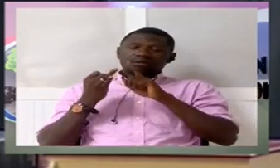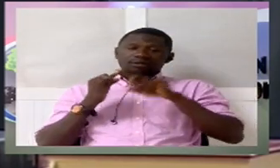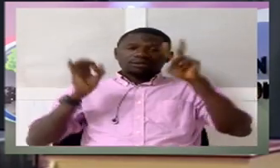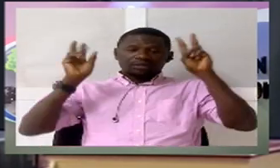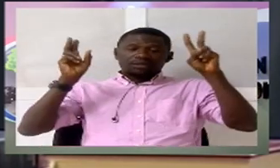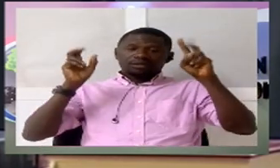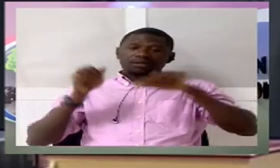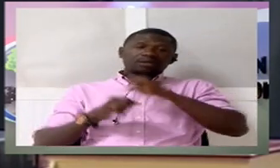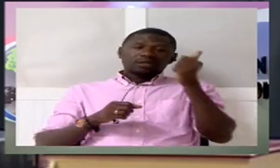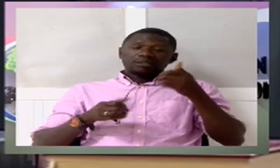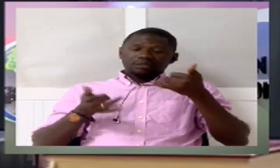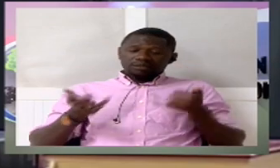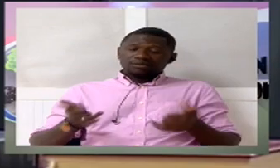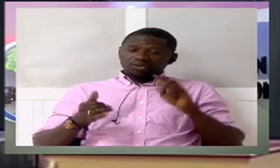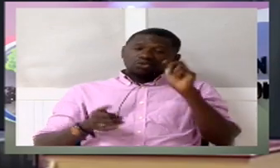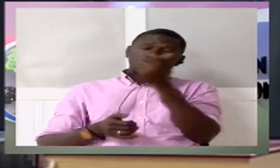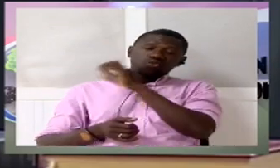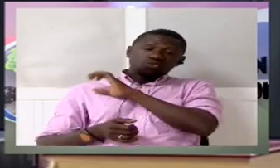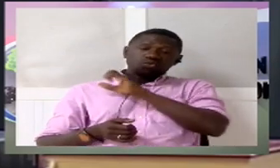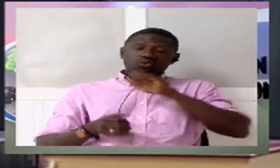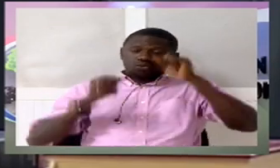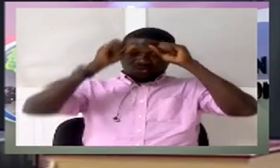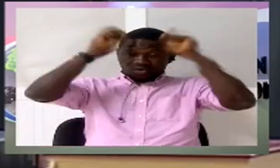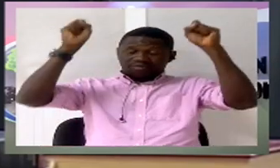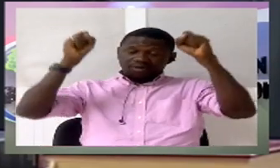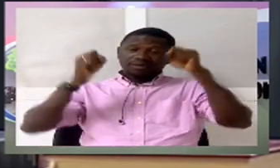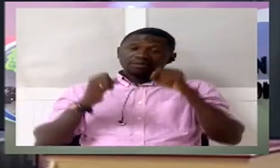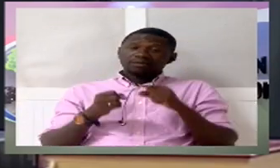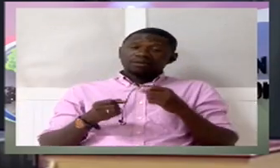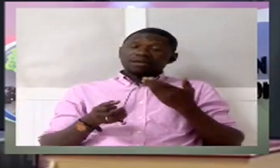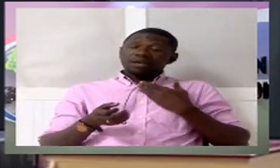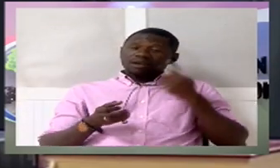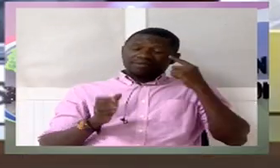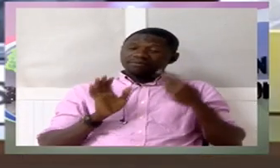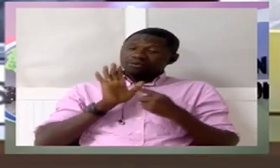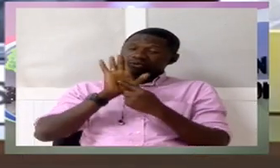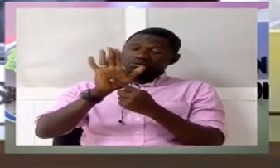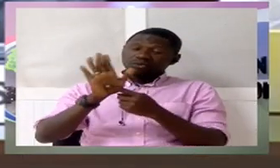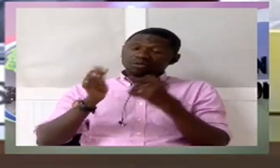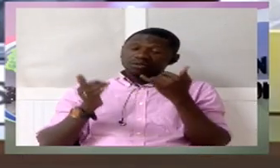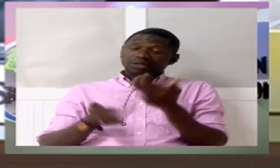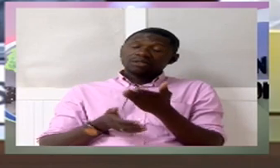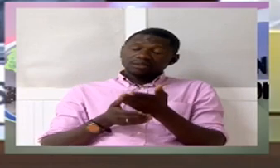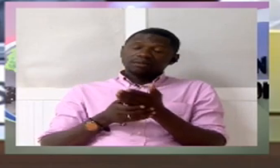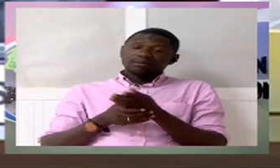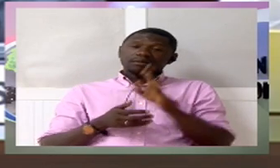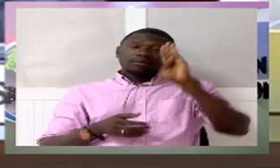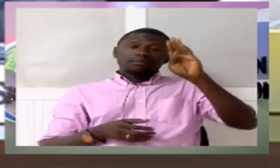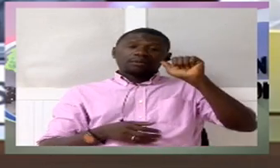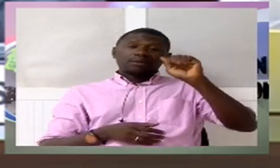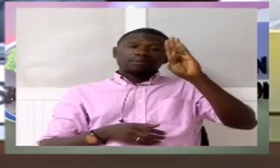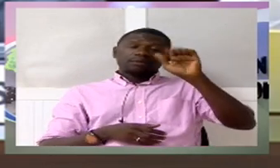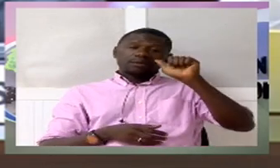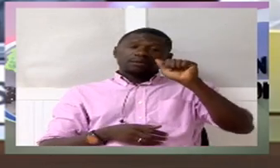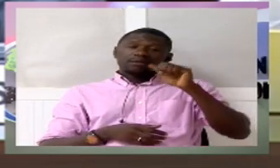Jammeh and the present government ani masakunda mbesiyo kan sirin sainte have portrayed that when tandiko baba could not